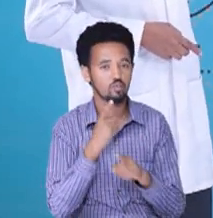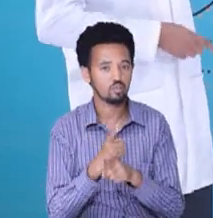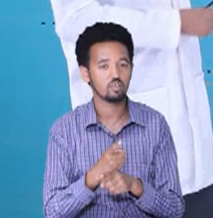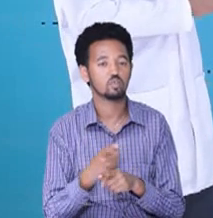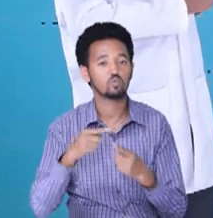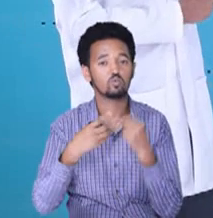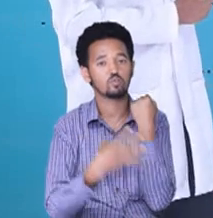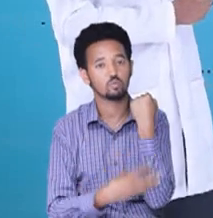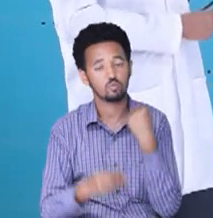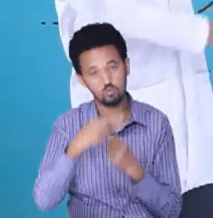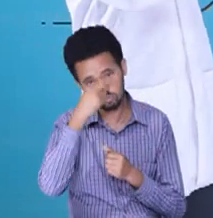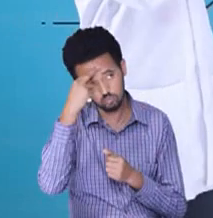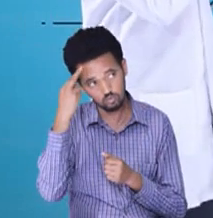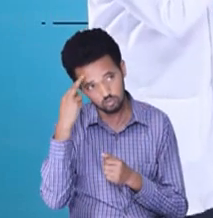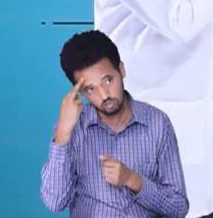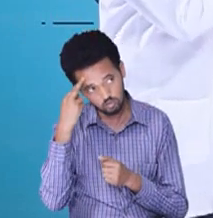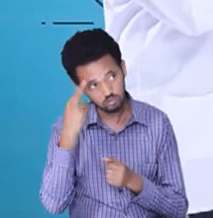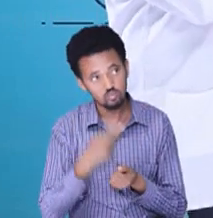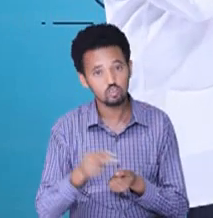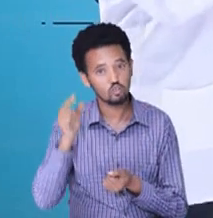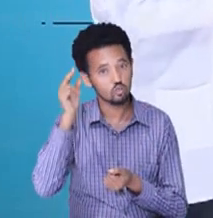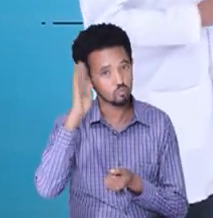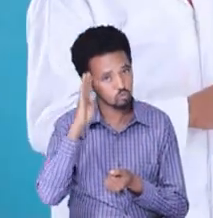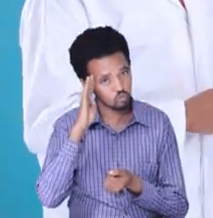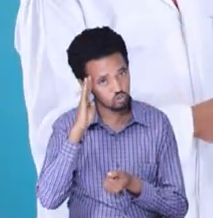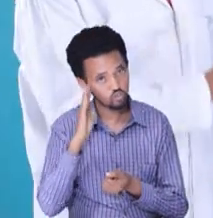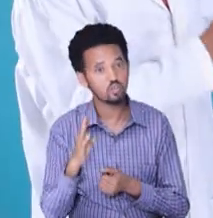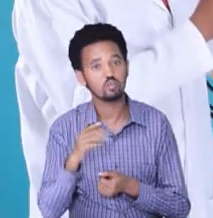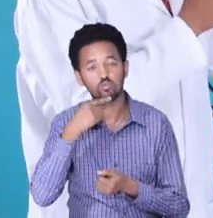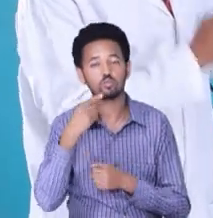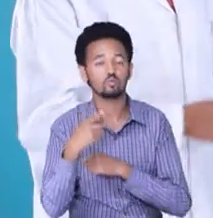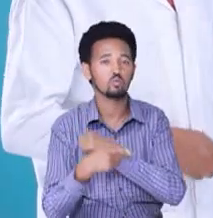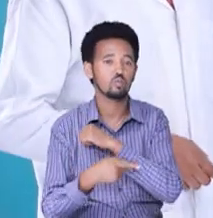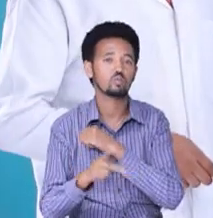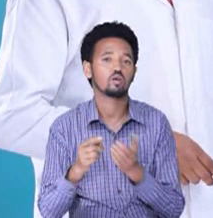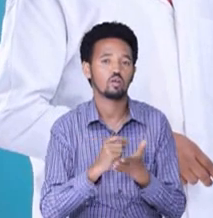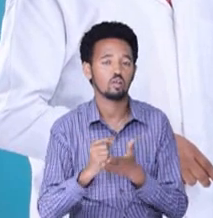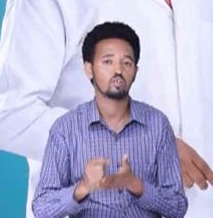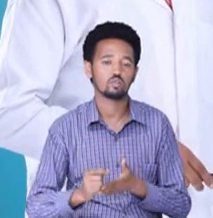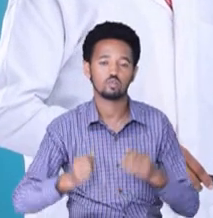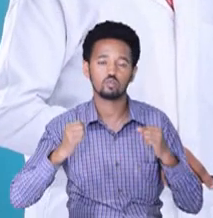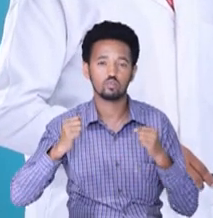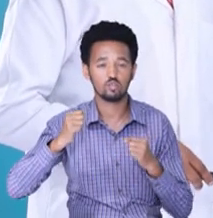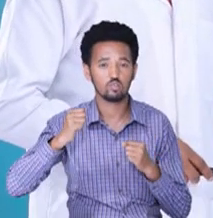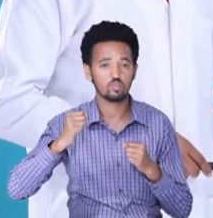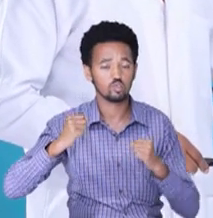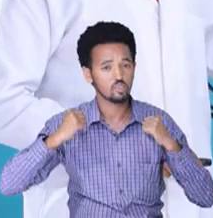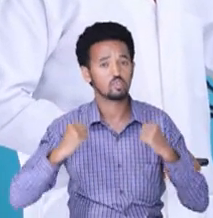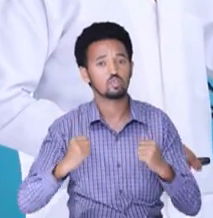poor because the bourgeois feared giving political right would endanger the government